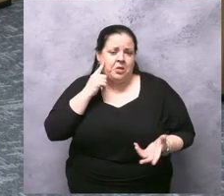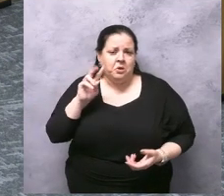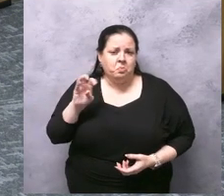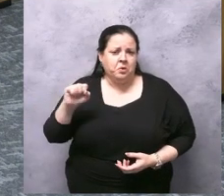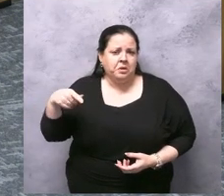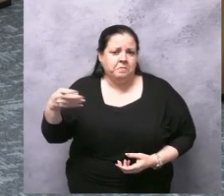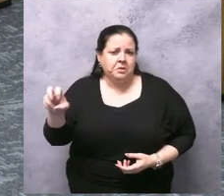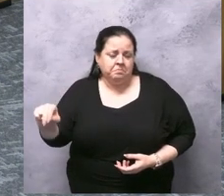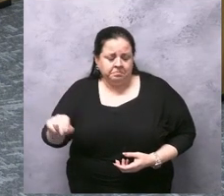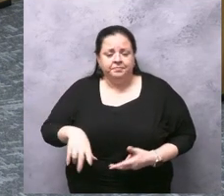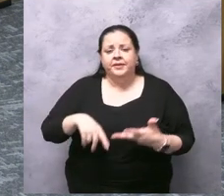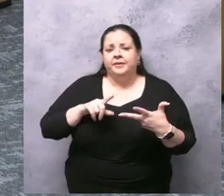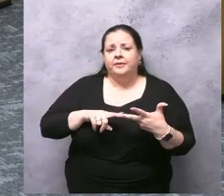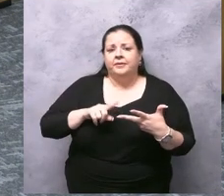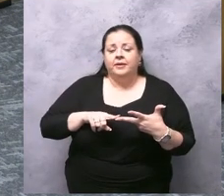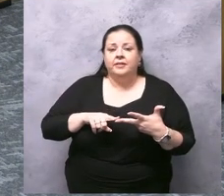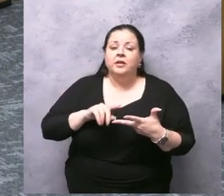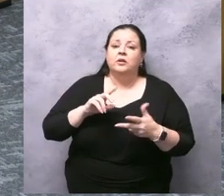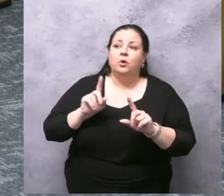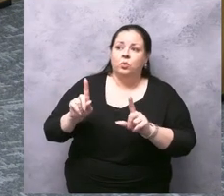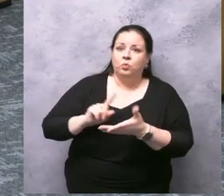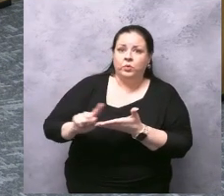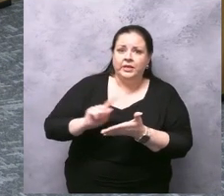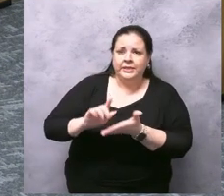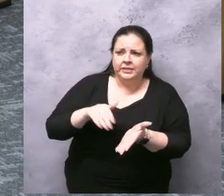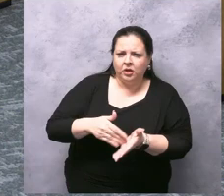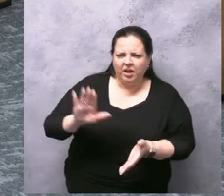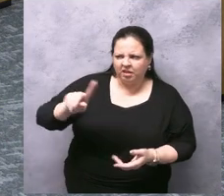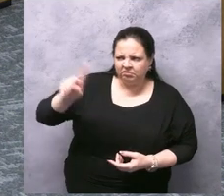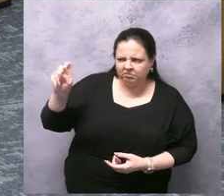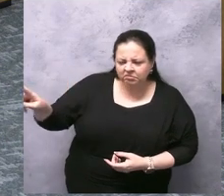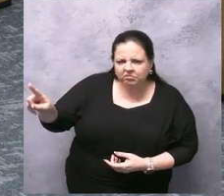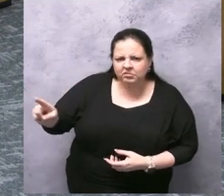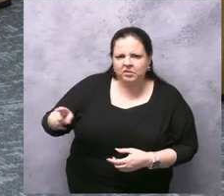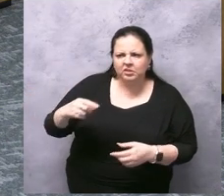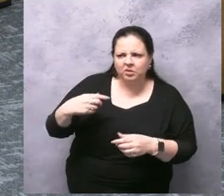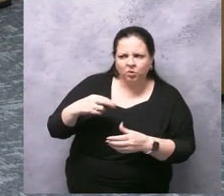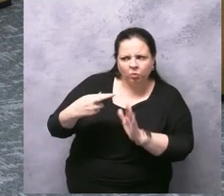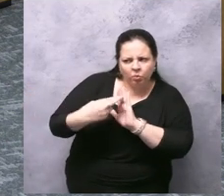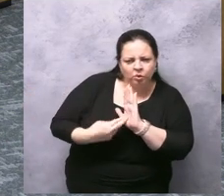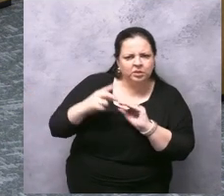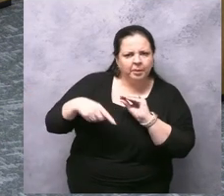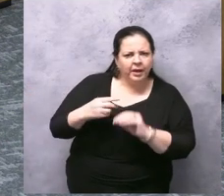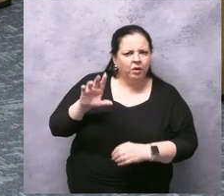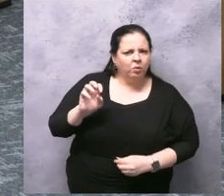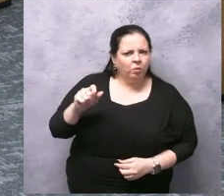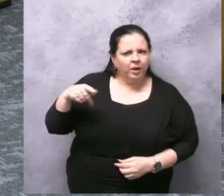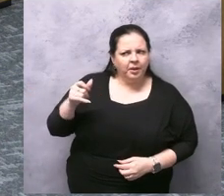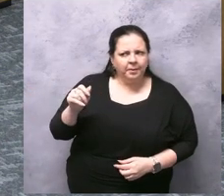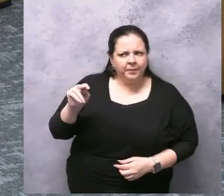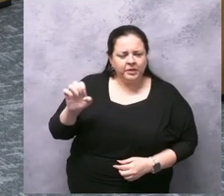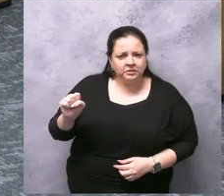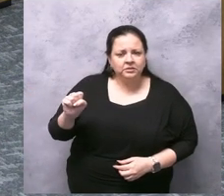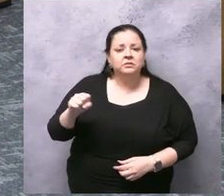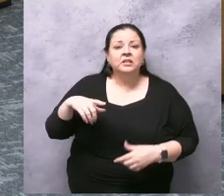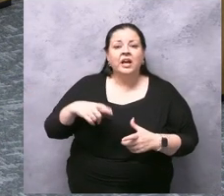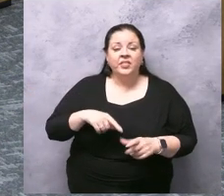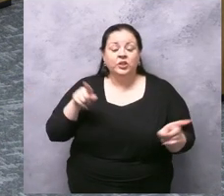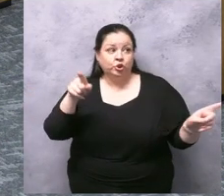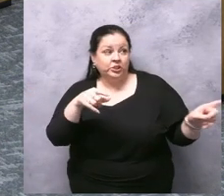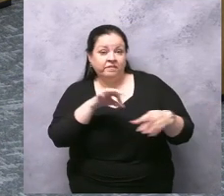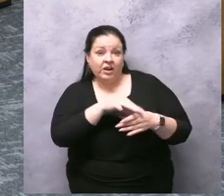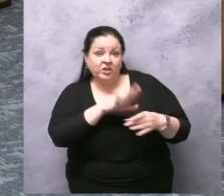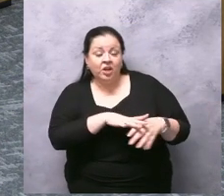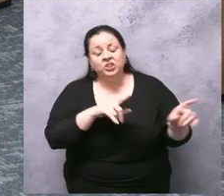Prior to the third meeting, back at the Weekly Center, I contacted the center to ask about rules regarding weapons. Bethany found out and rescinded my invitation while using a